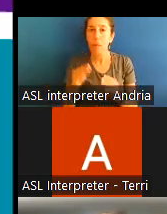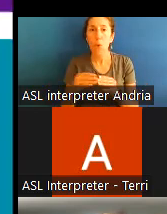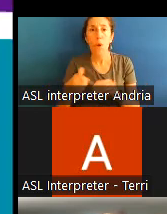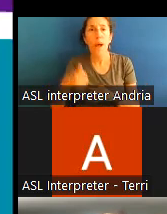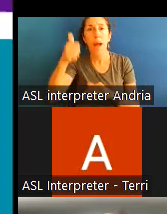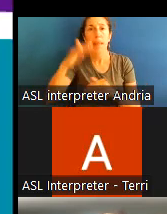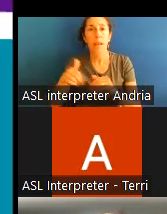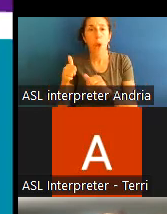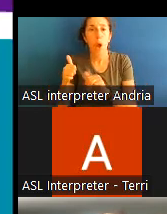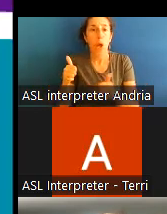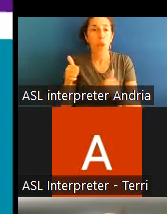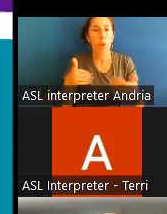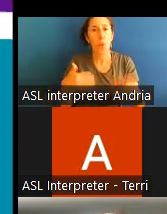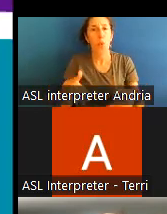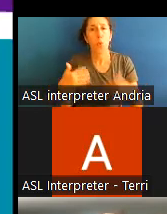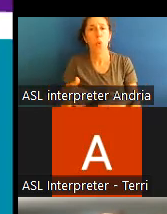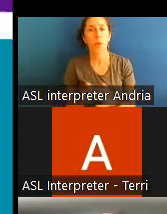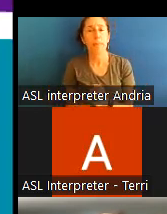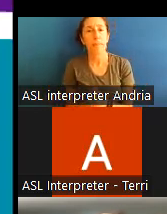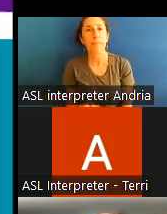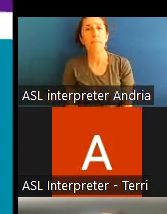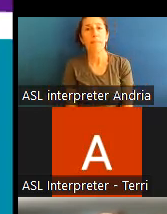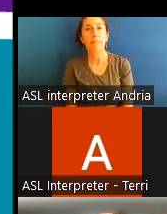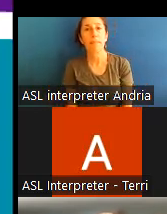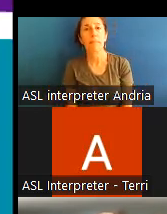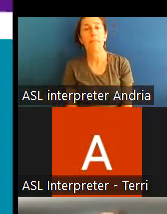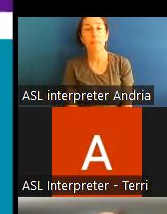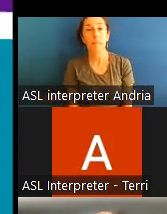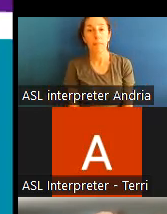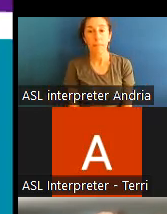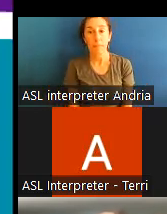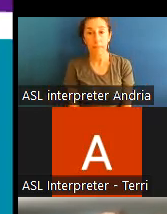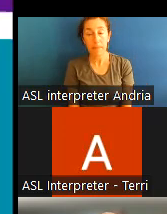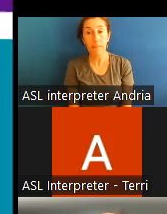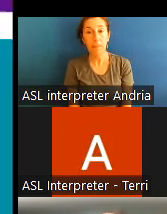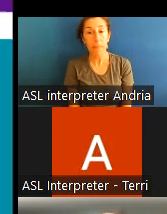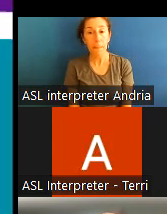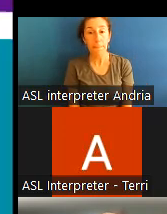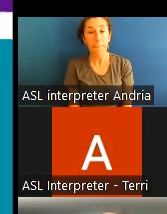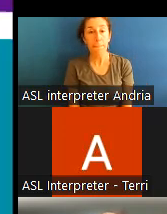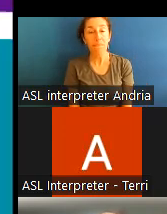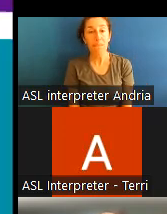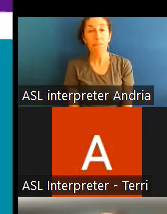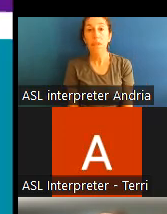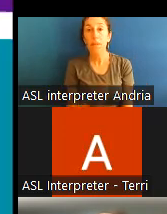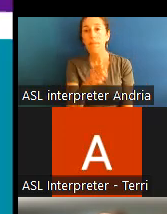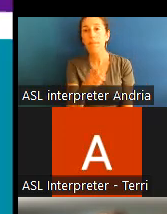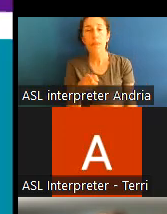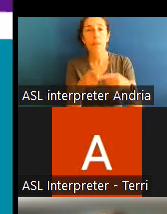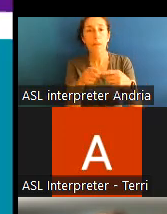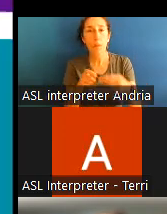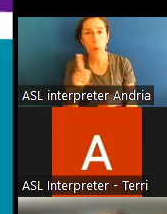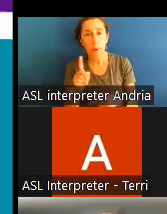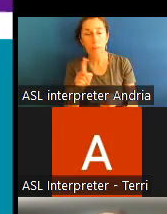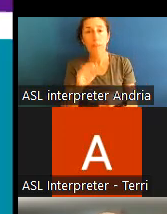I also do need to put a caveat on this. This study this is from a study conducted by the CDC